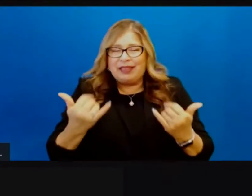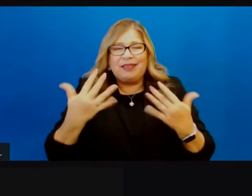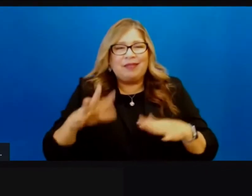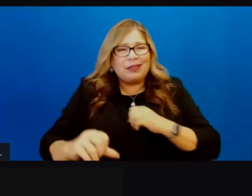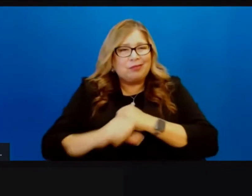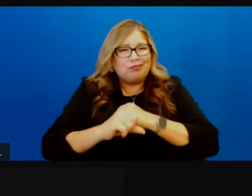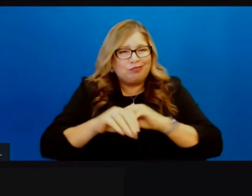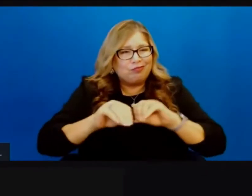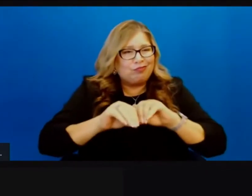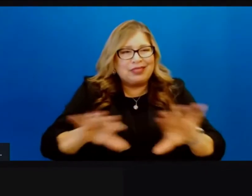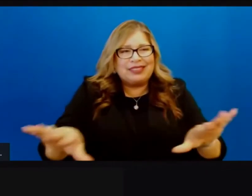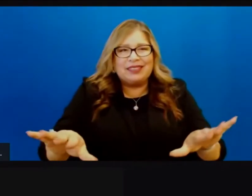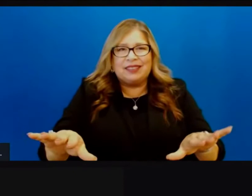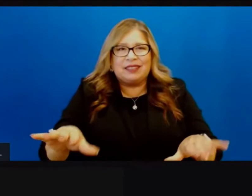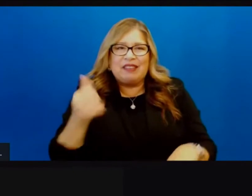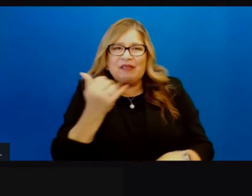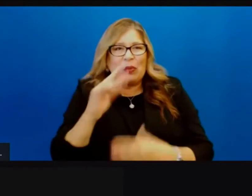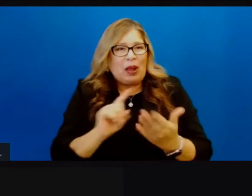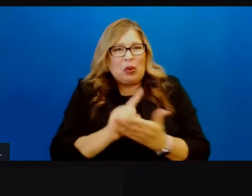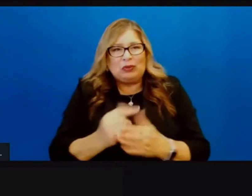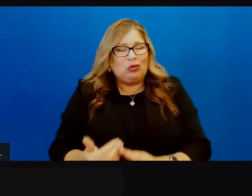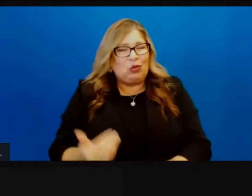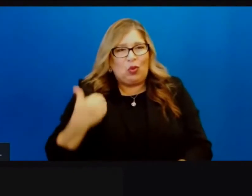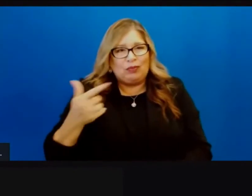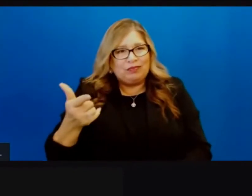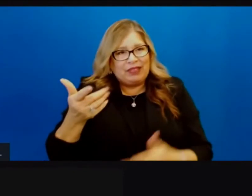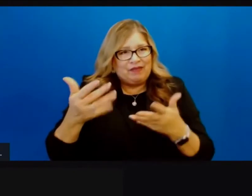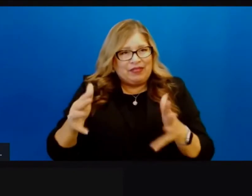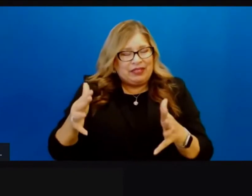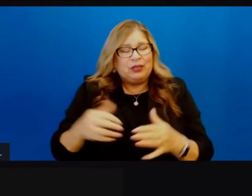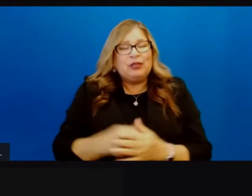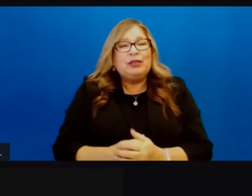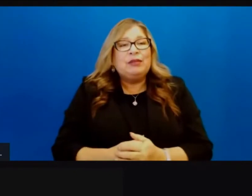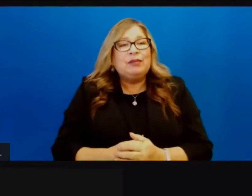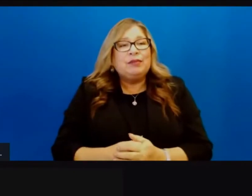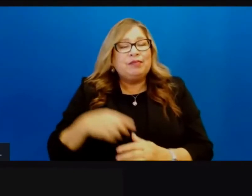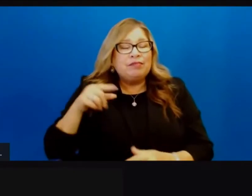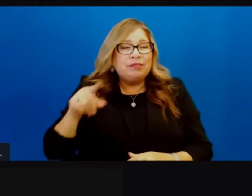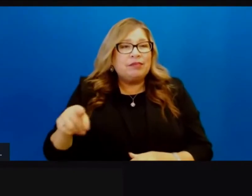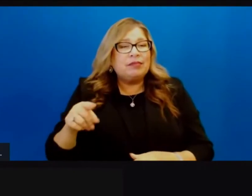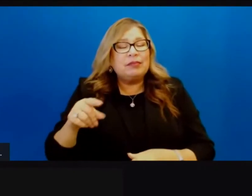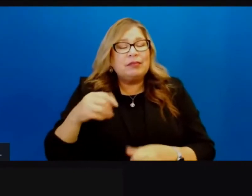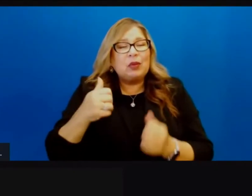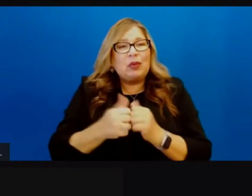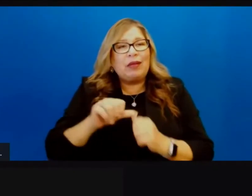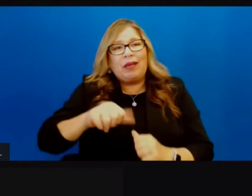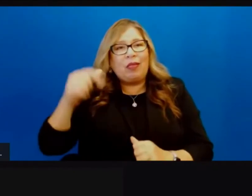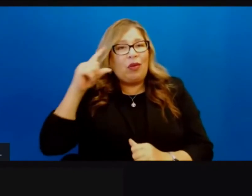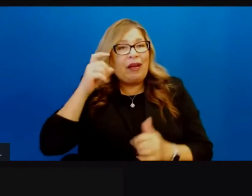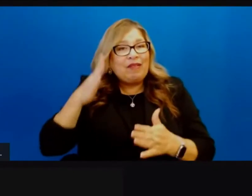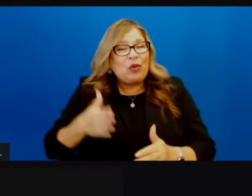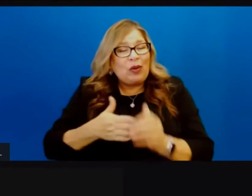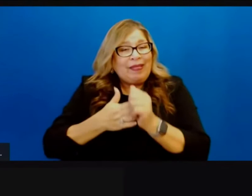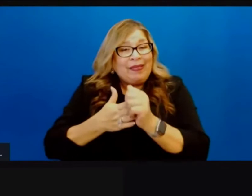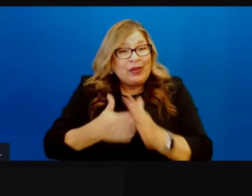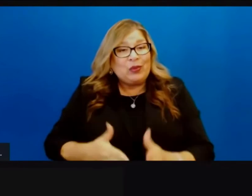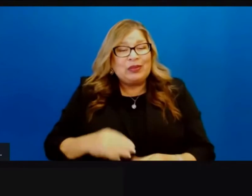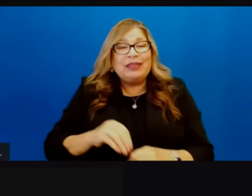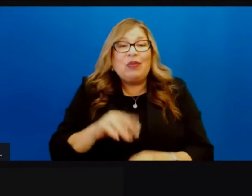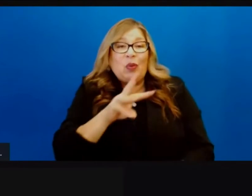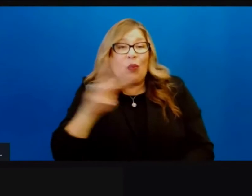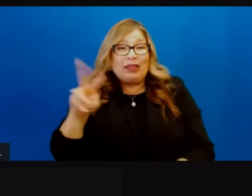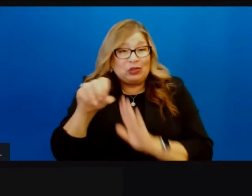I think it's been just over a couple hours ago. He and his other governor leaders along the western